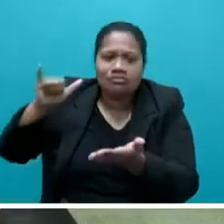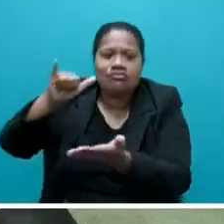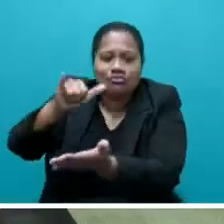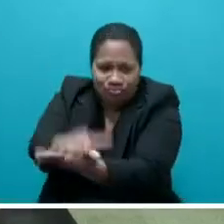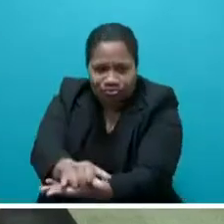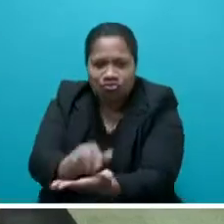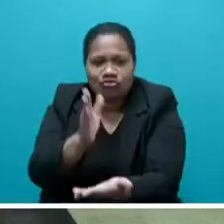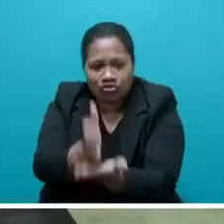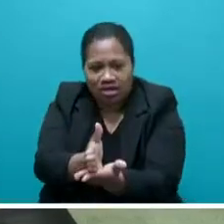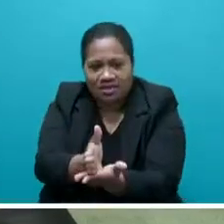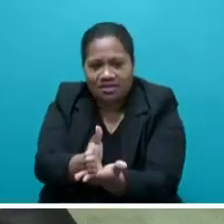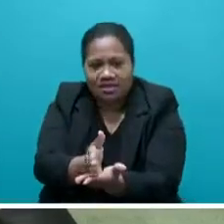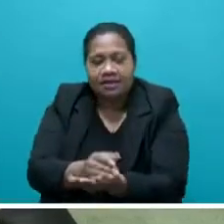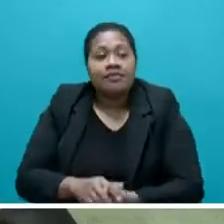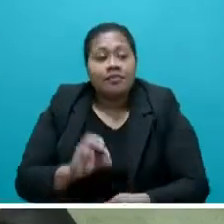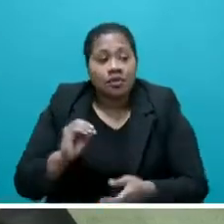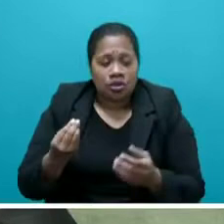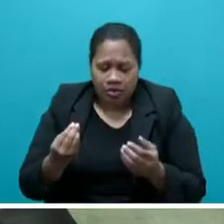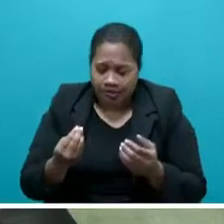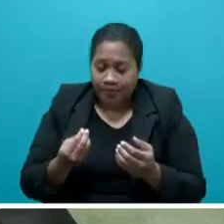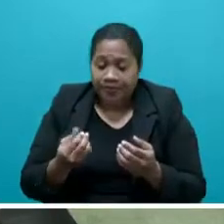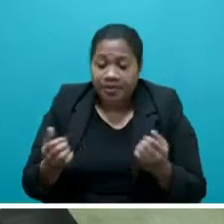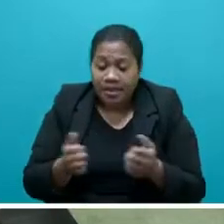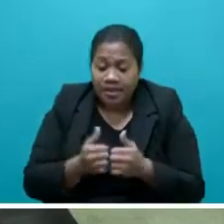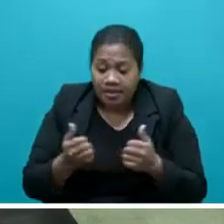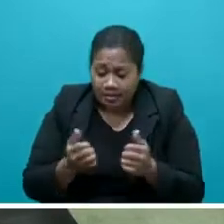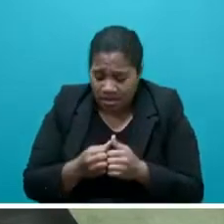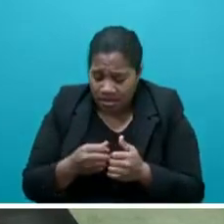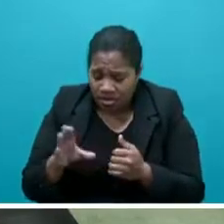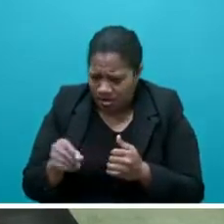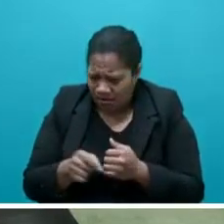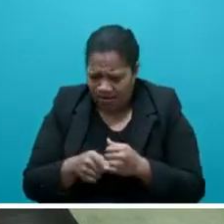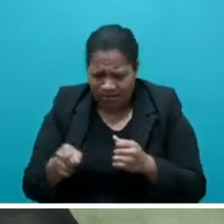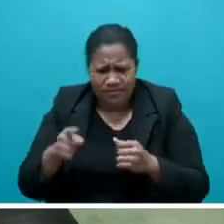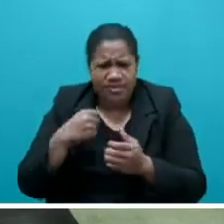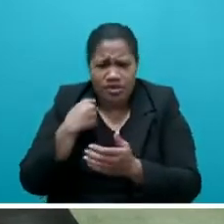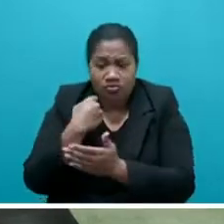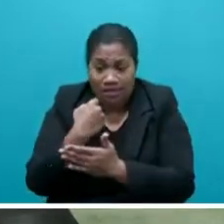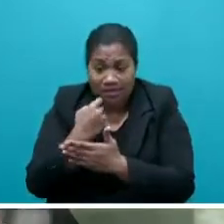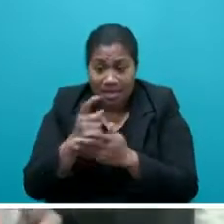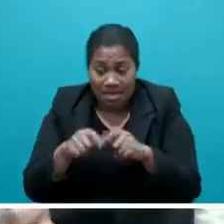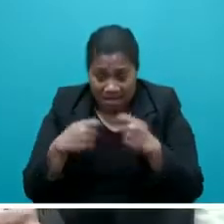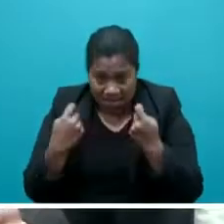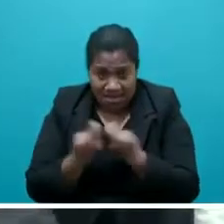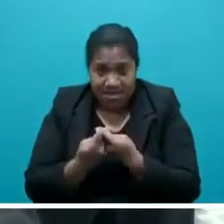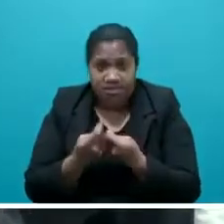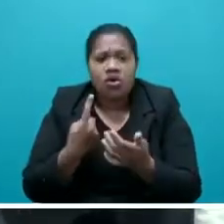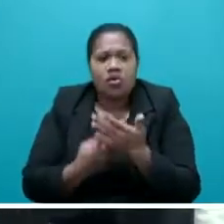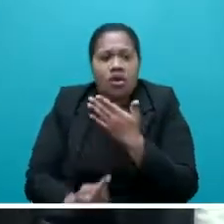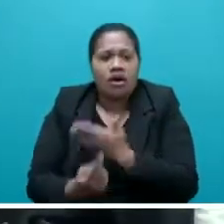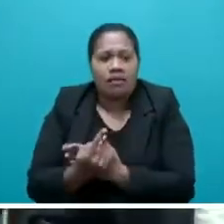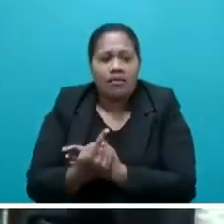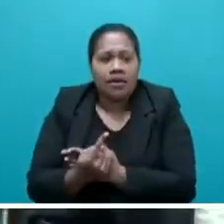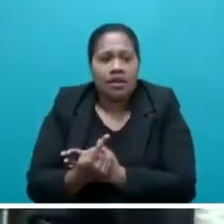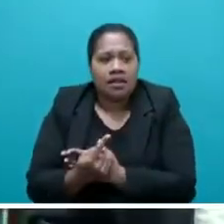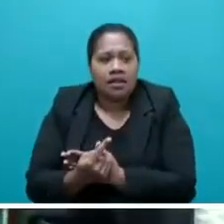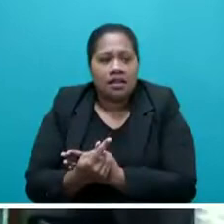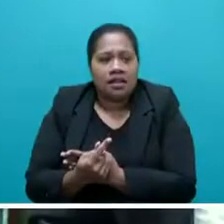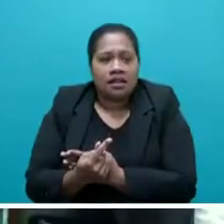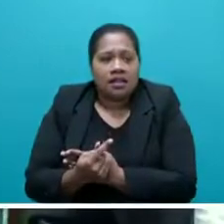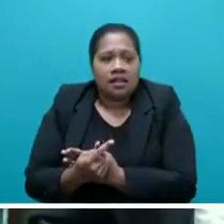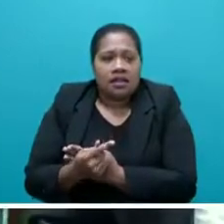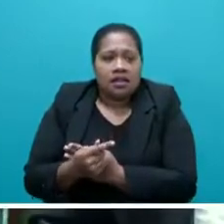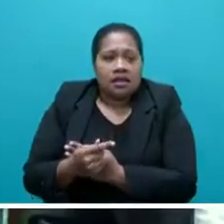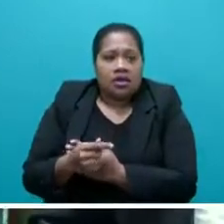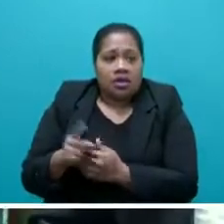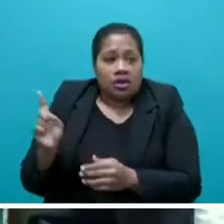sir. Many of them who were able to get away from the training turned up. We had a session the night before. They turned up for the traditional